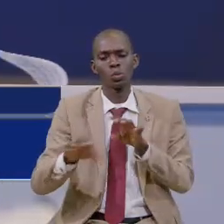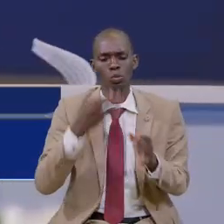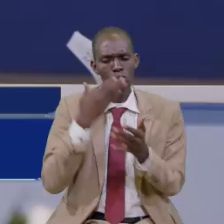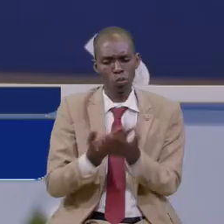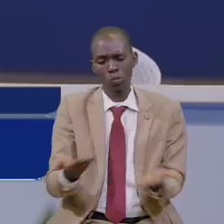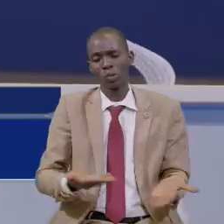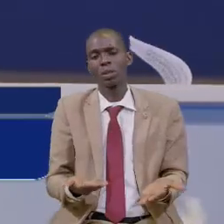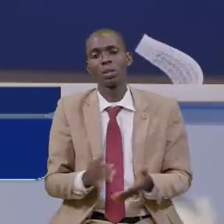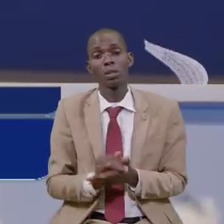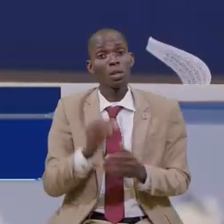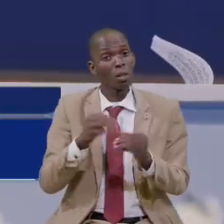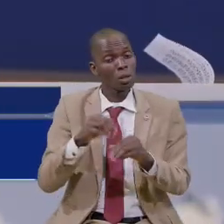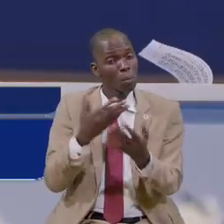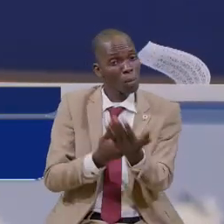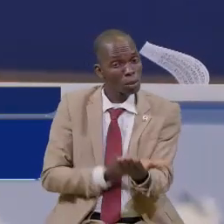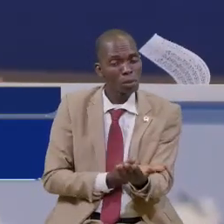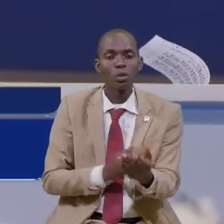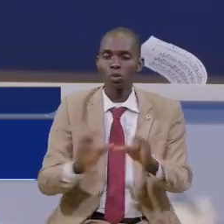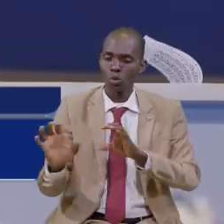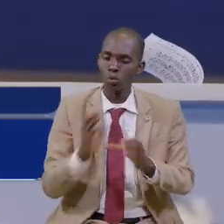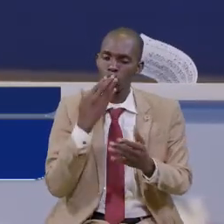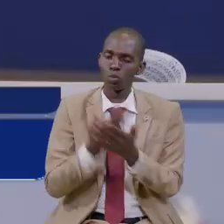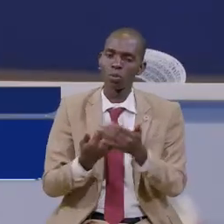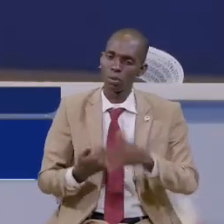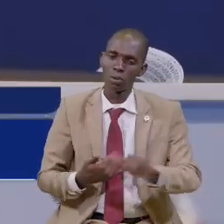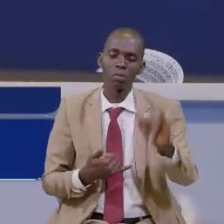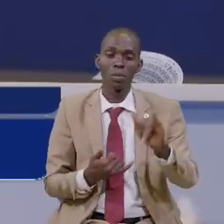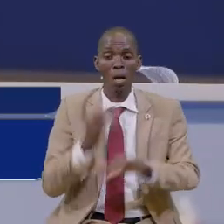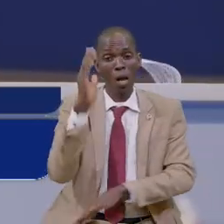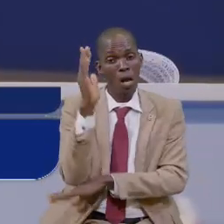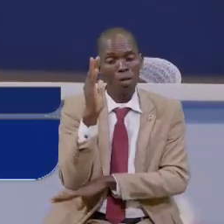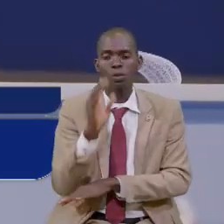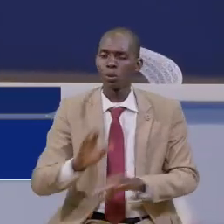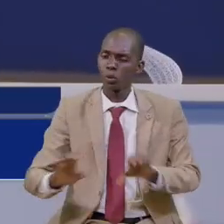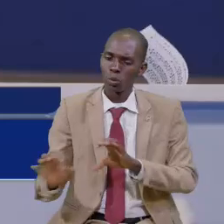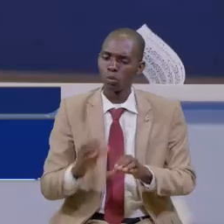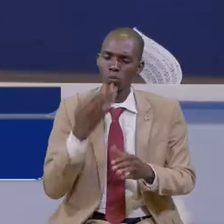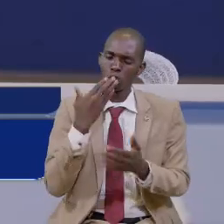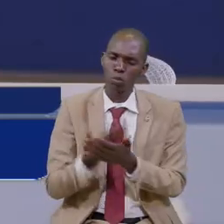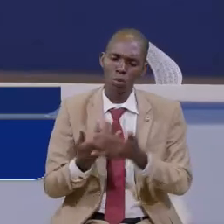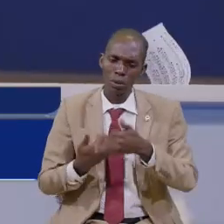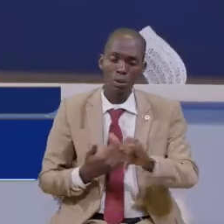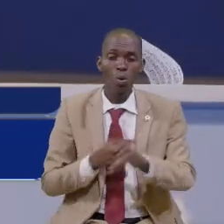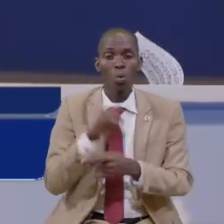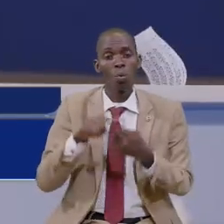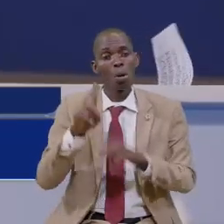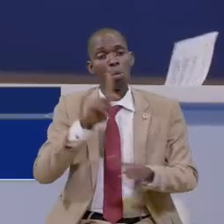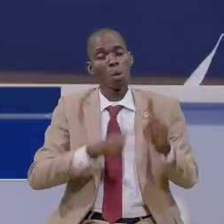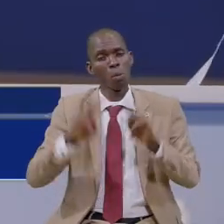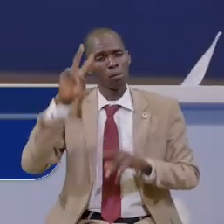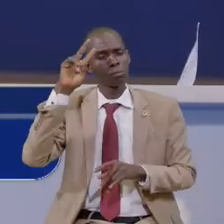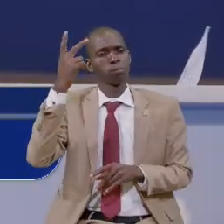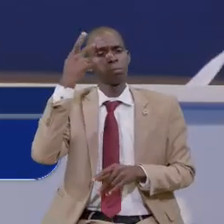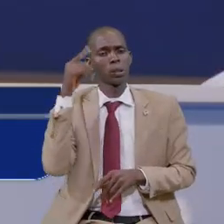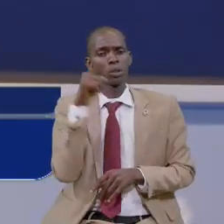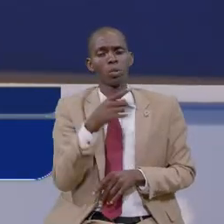good. In the afternoon, keep on doing good. When you are misunderstood and you are incarcerated, keep